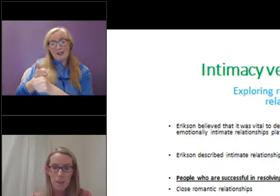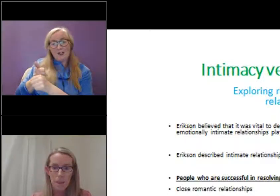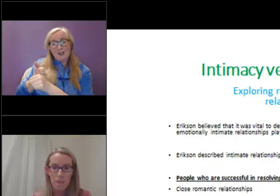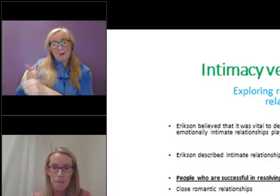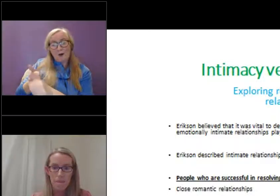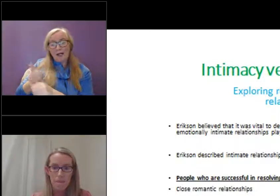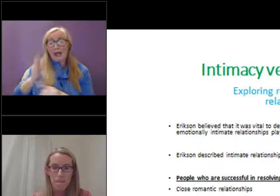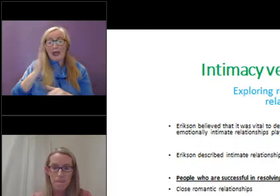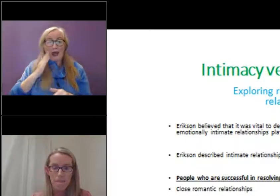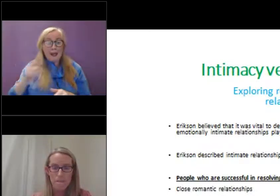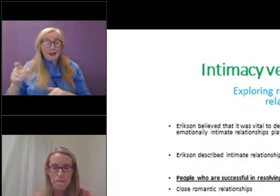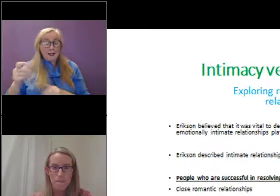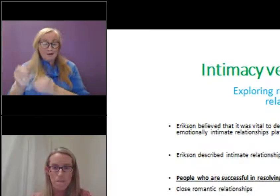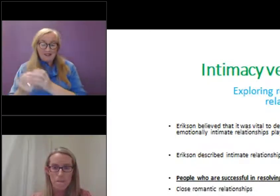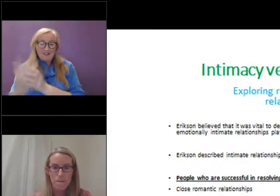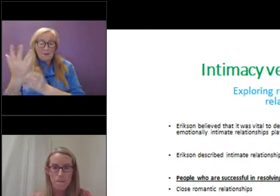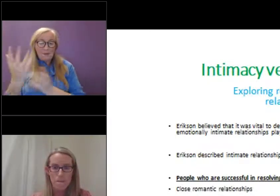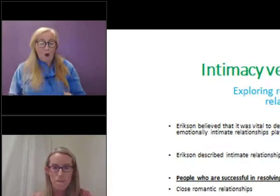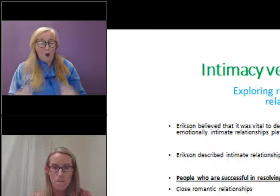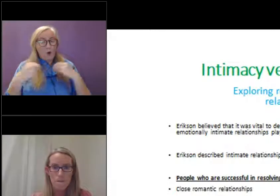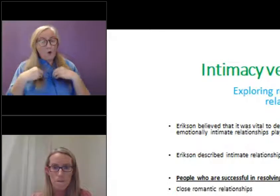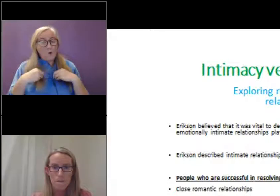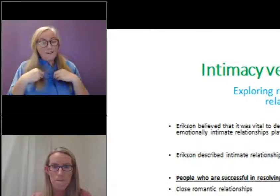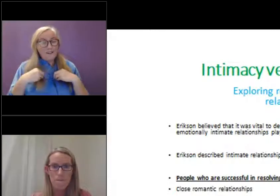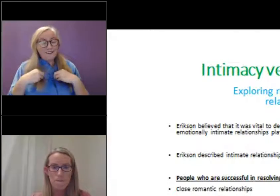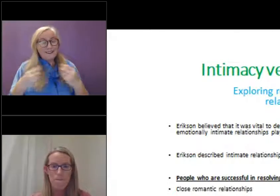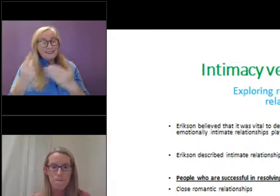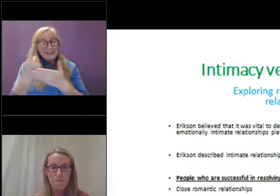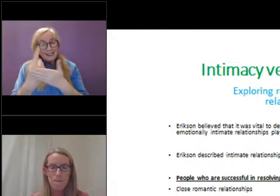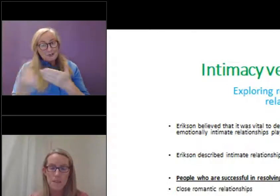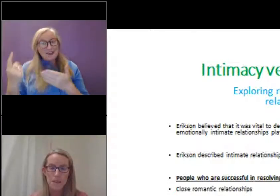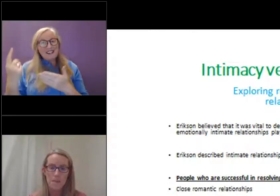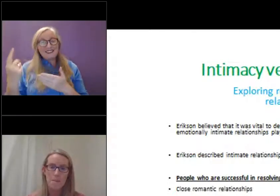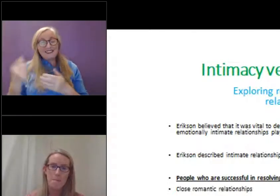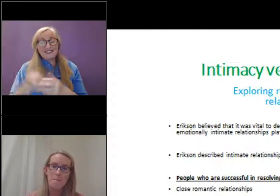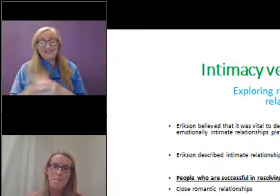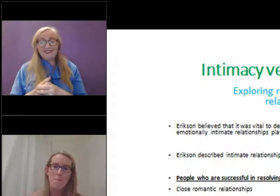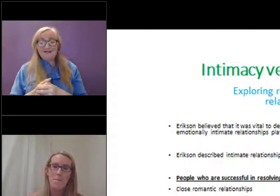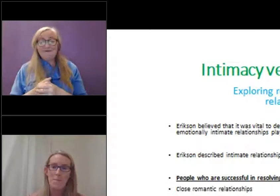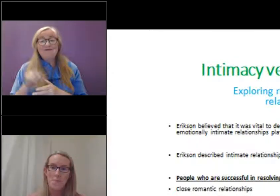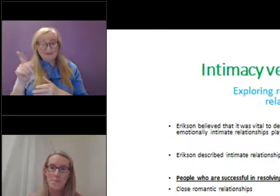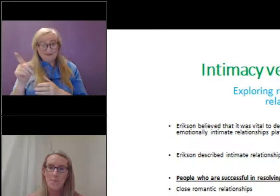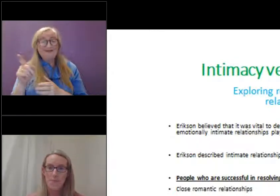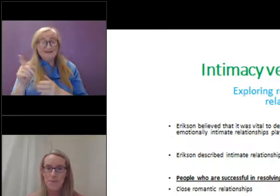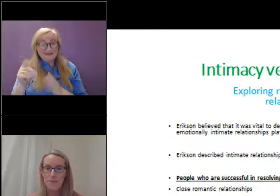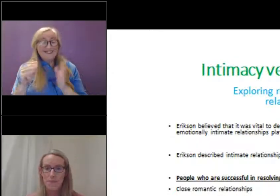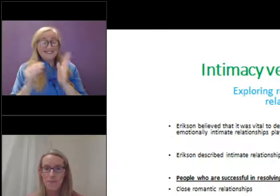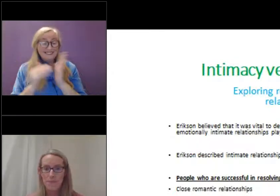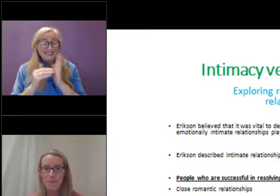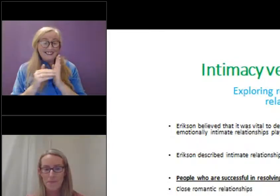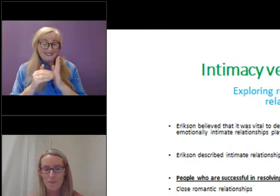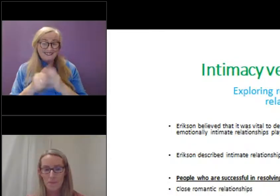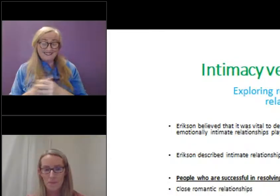their own independence as well, Jules. Yeah. Mm-hmm. Yeah. Yeah.